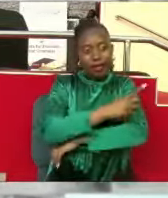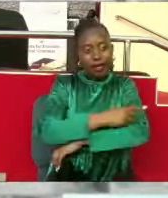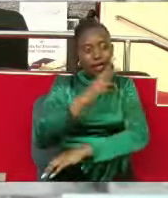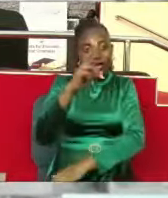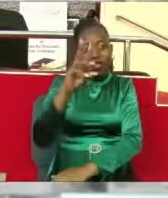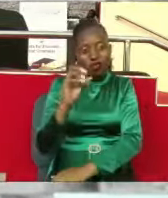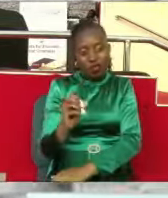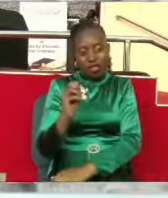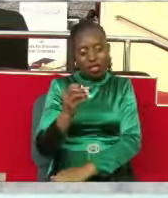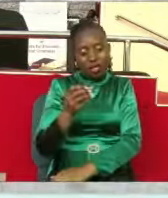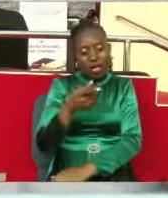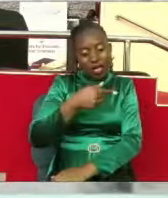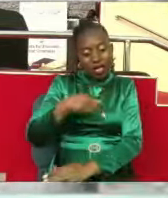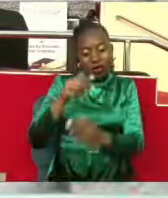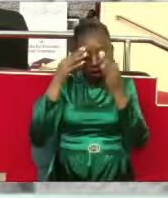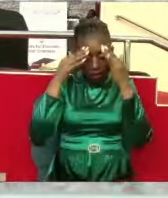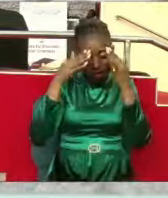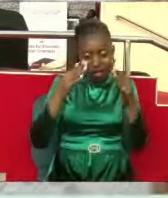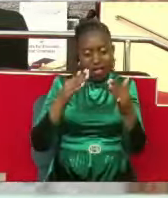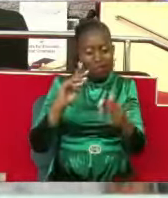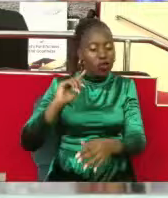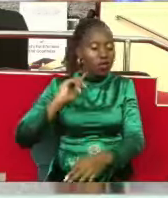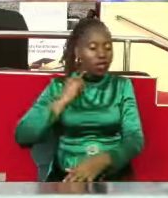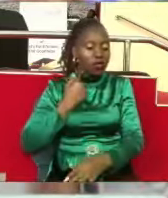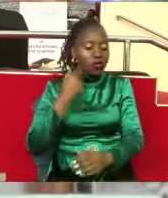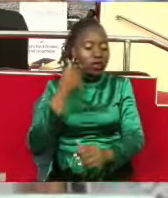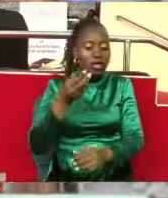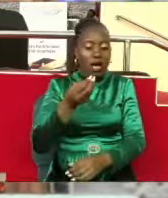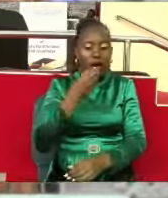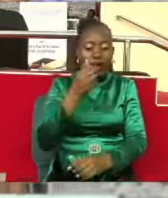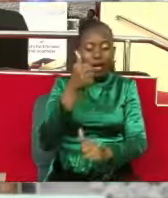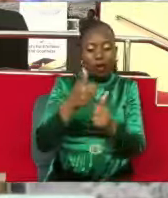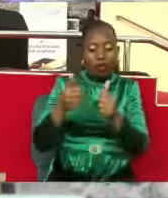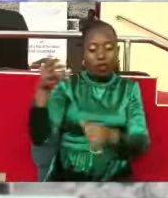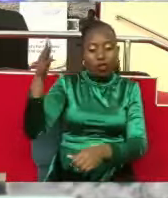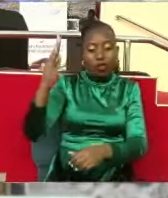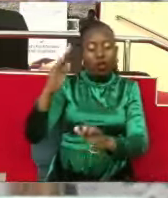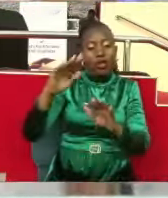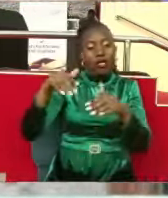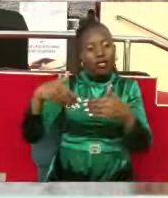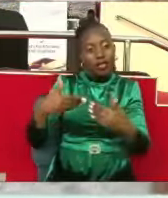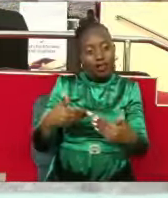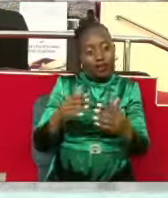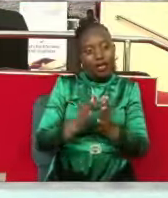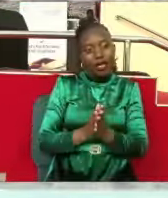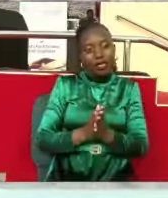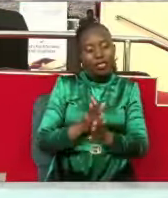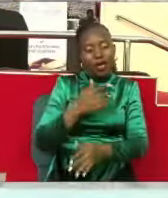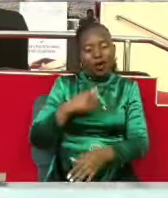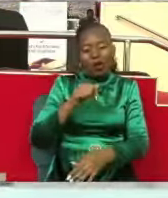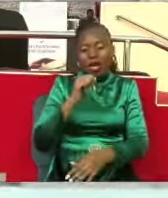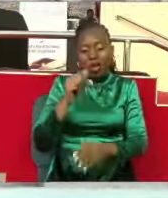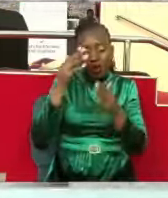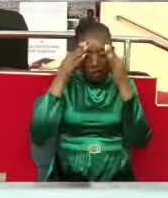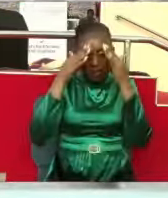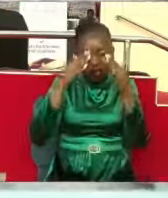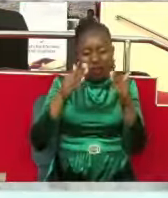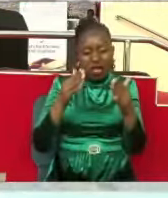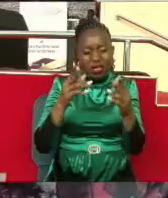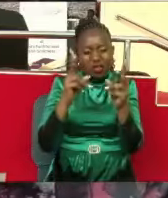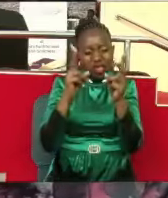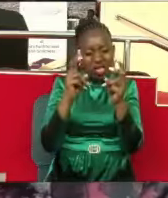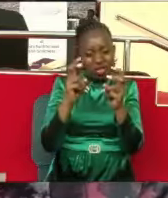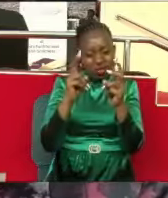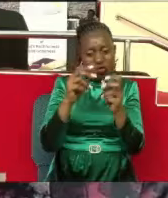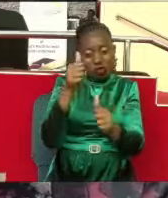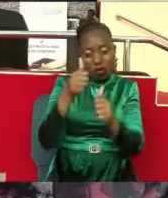the Lord is giving to us. Tutaangalia chakula ambacho Mungu anatuandalia. We will not concentrate on the issues that the enemy has been doing.